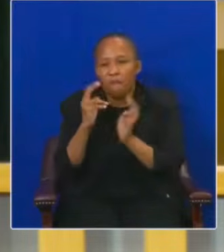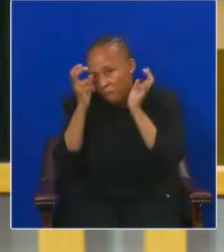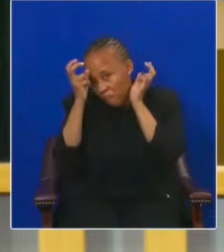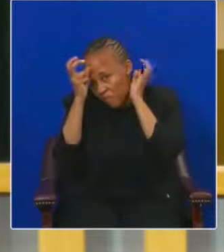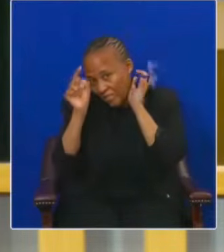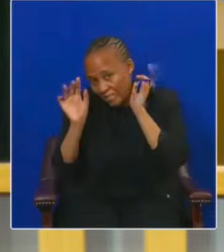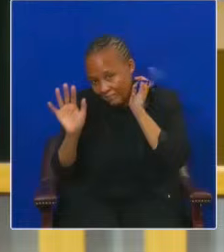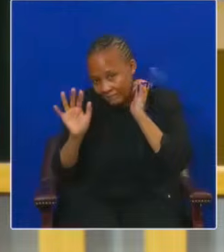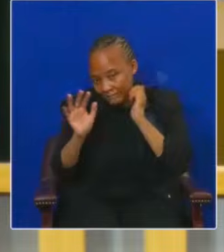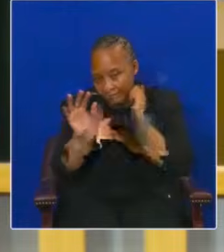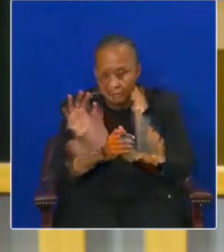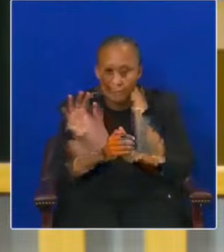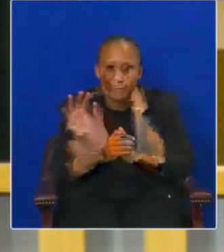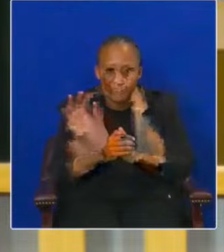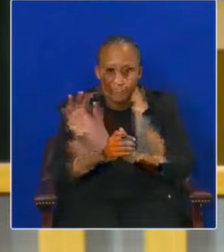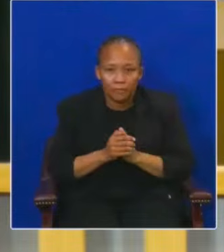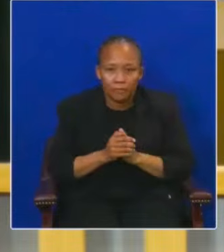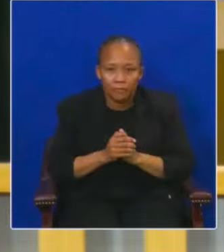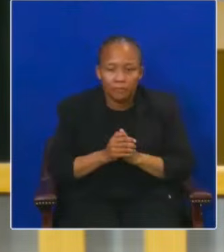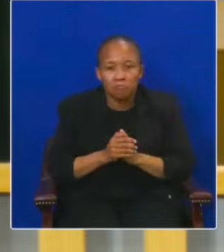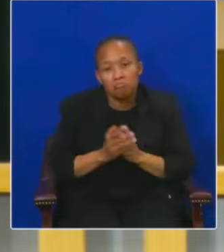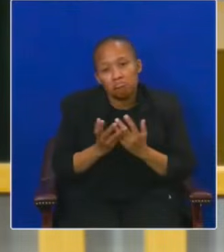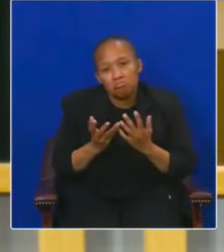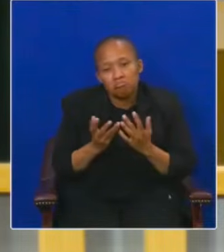it is not normal that